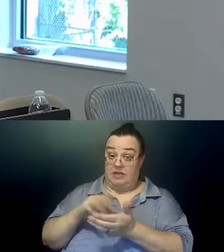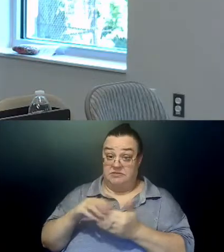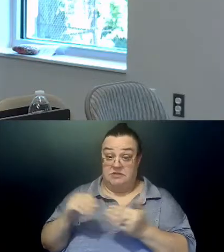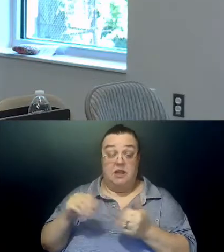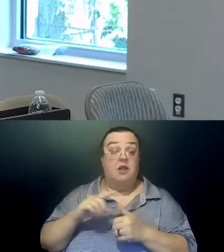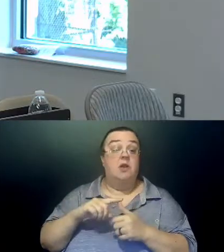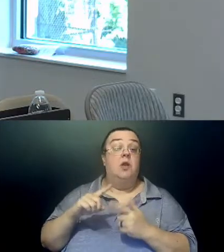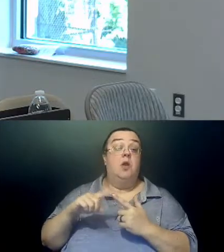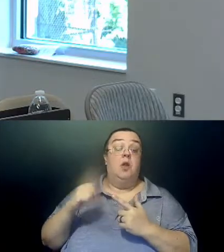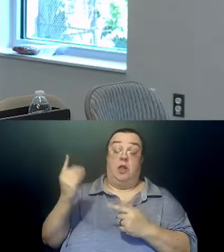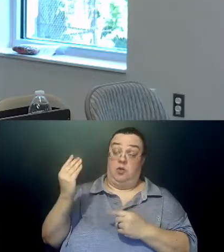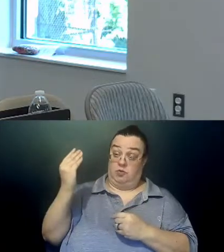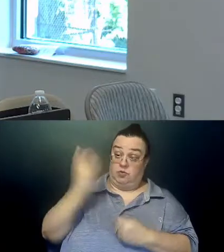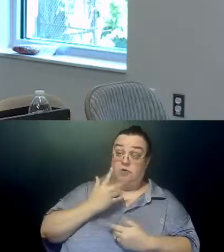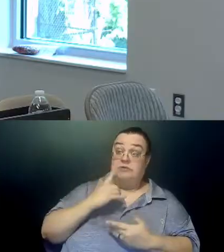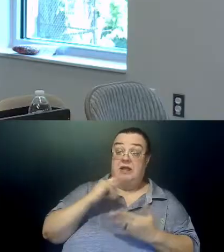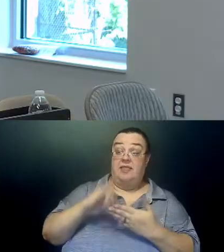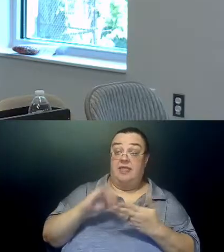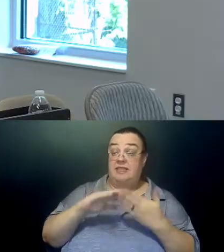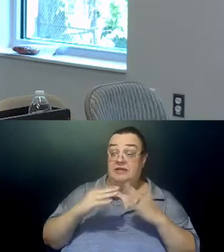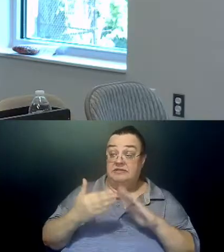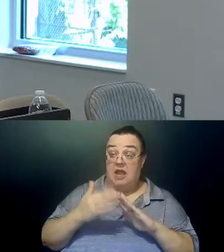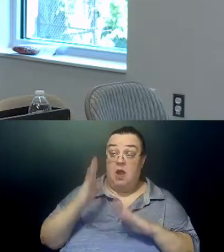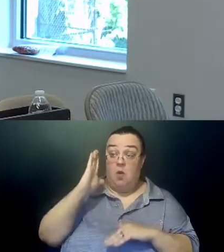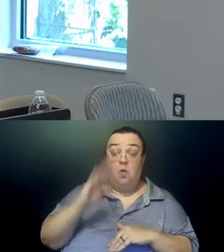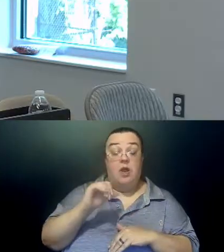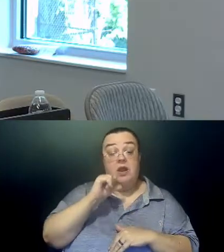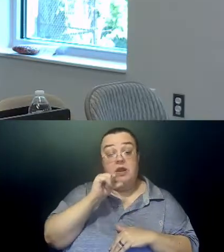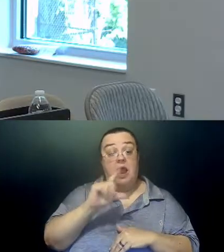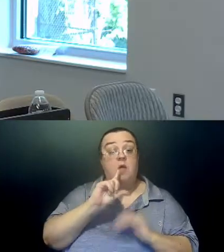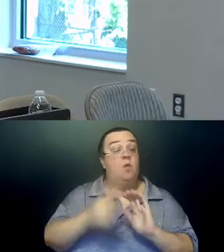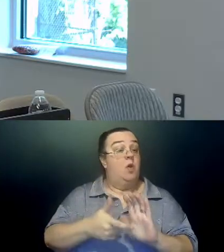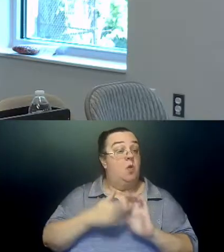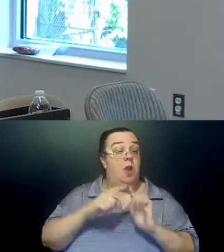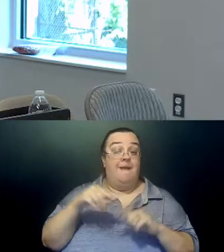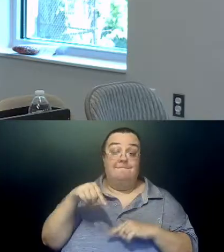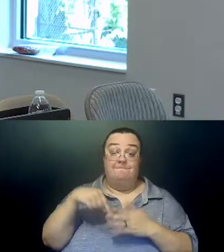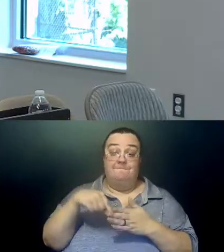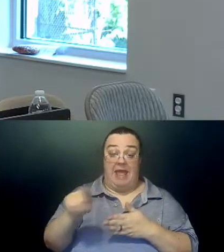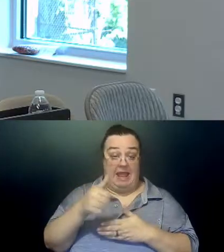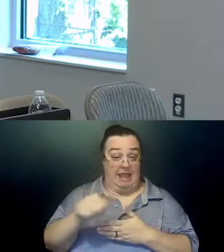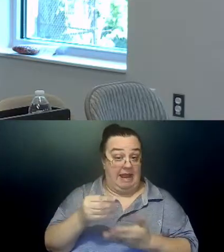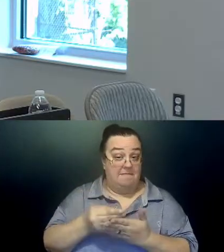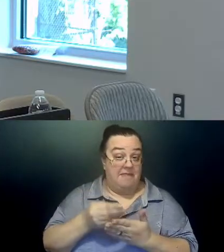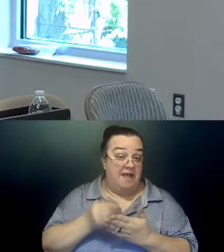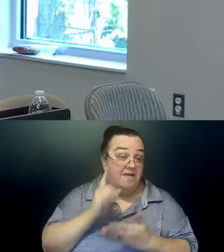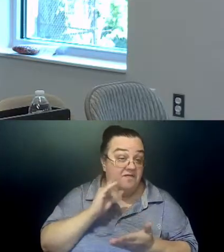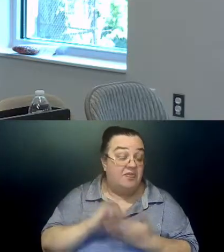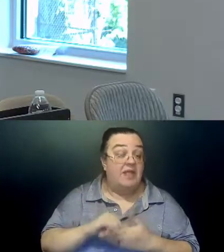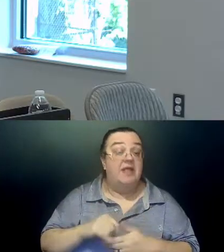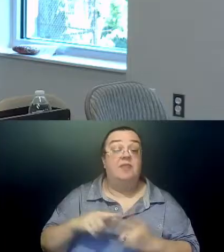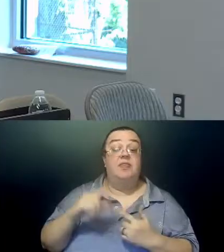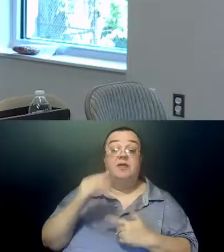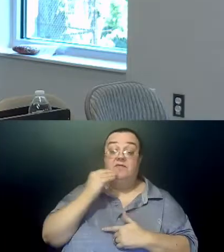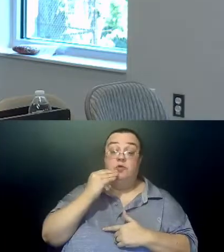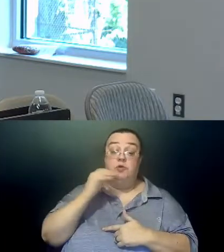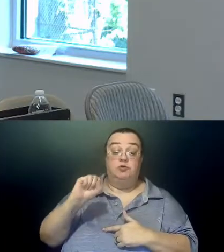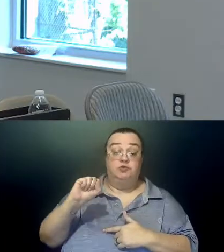were told that the town wouldn't be required to pay any funds for that. The food scrap program,